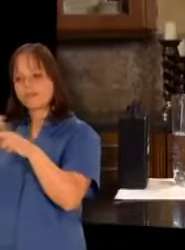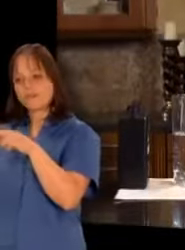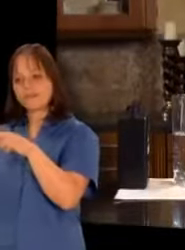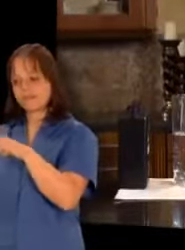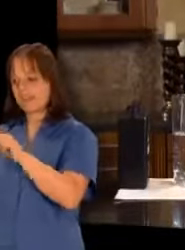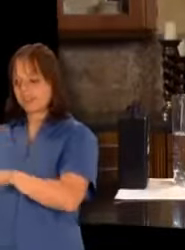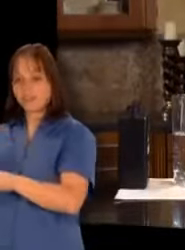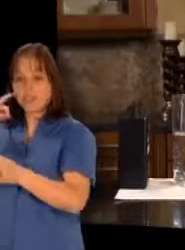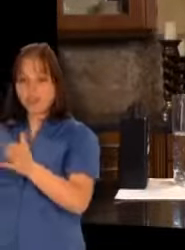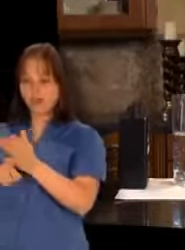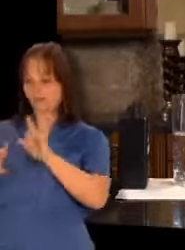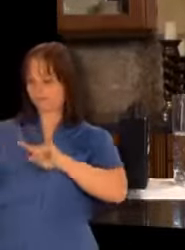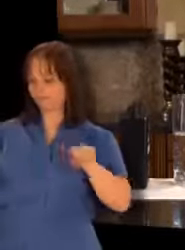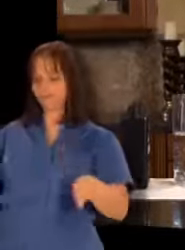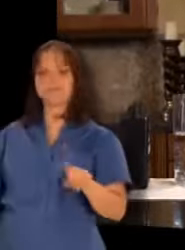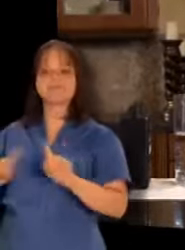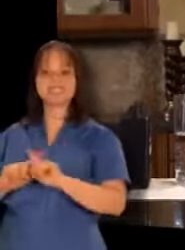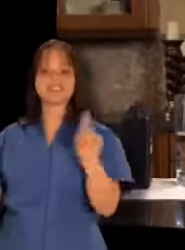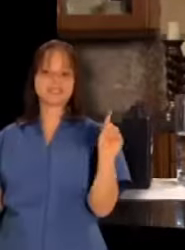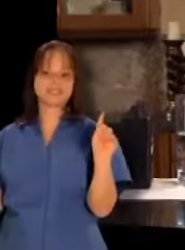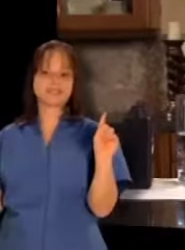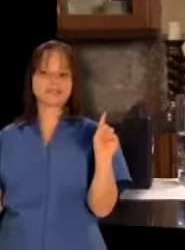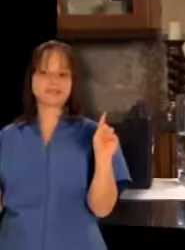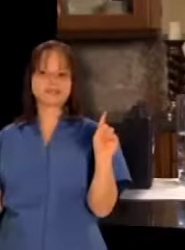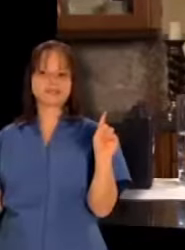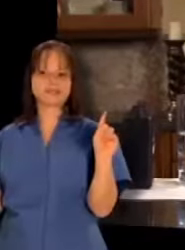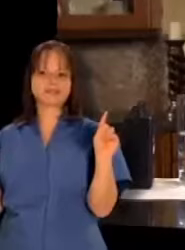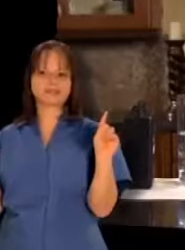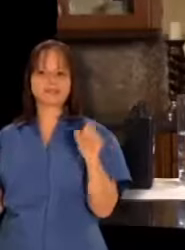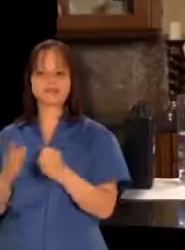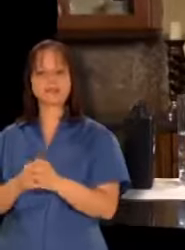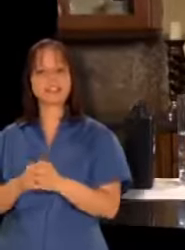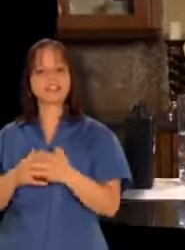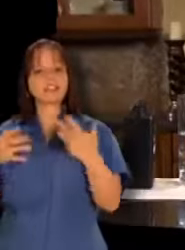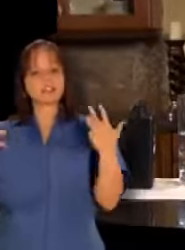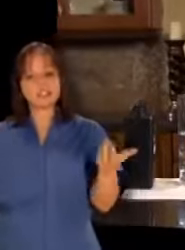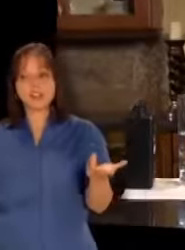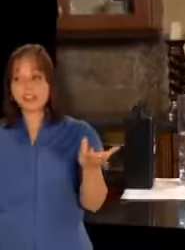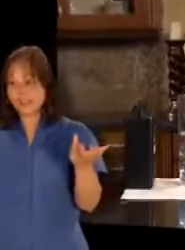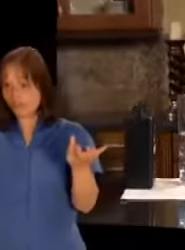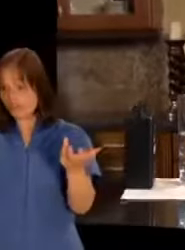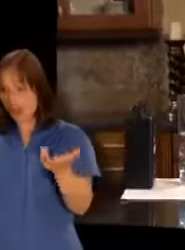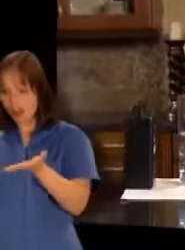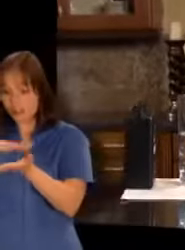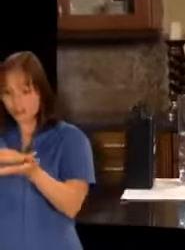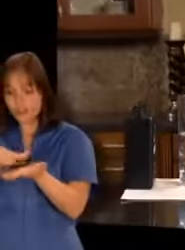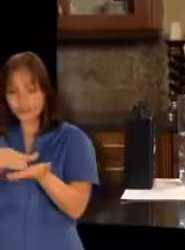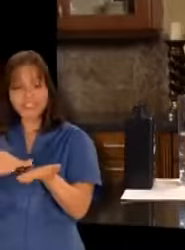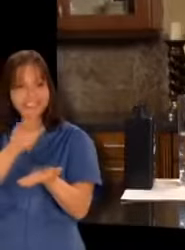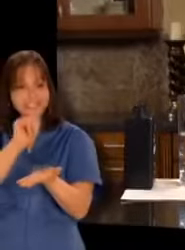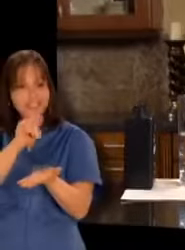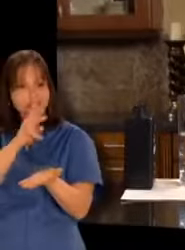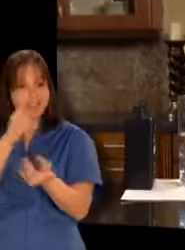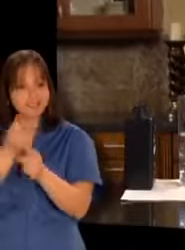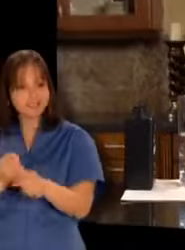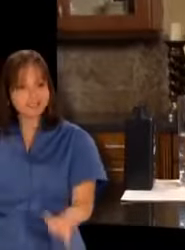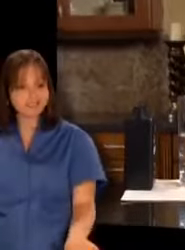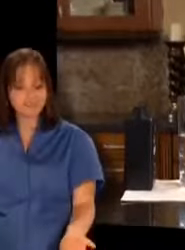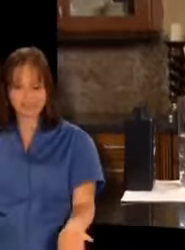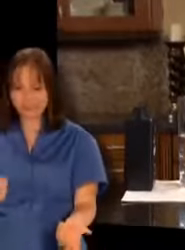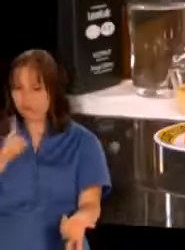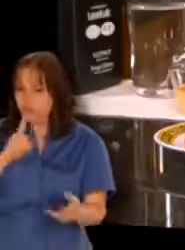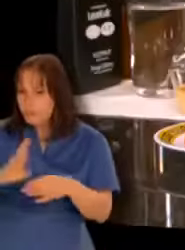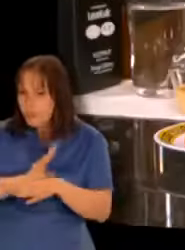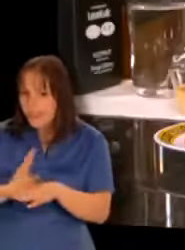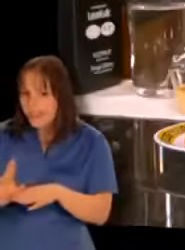Now, notice the difference. So, you thought you cleaned your tomatoes in the tap water, right? But did